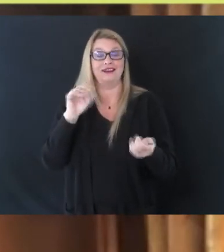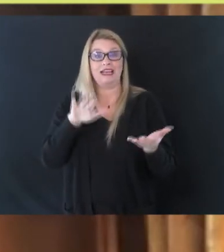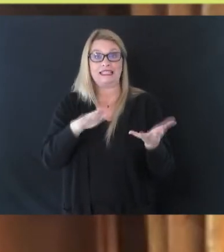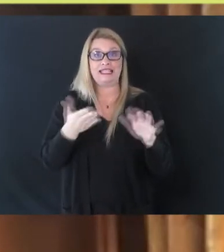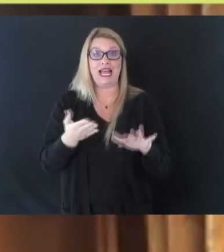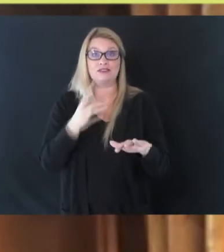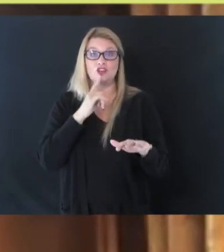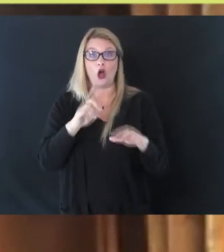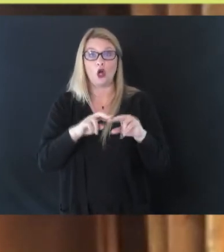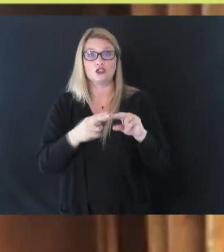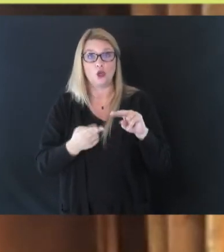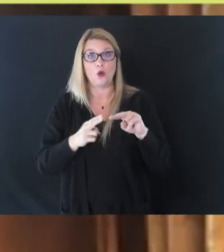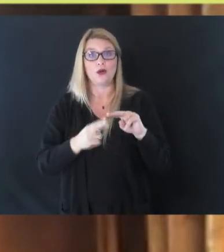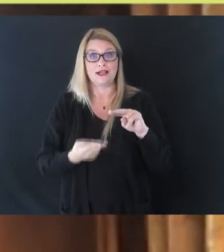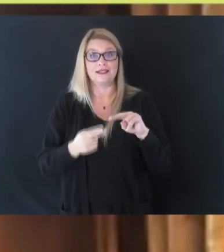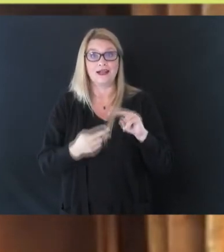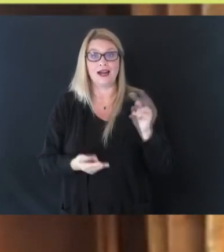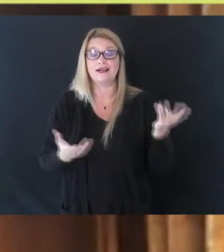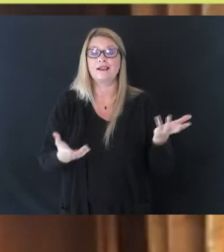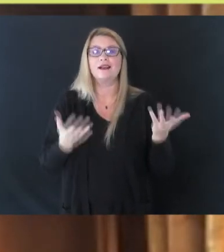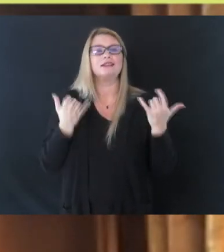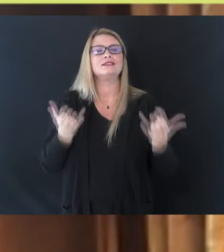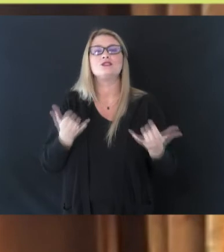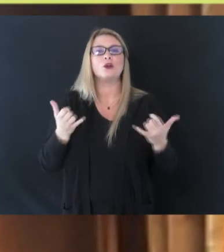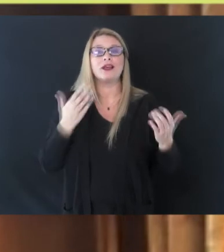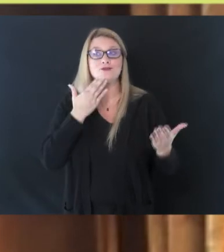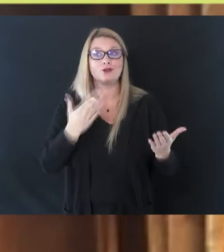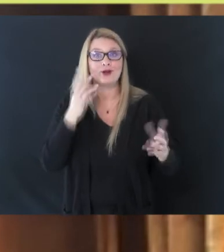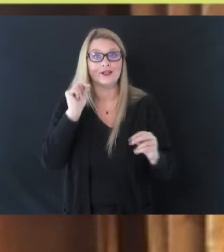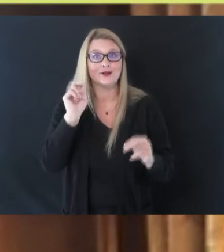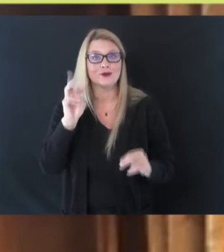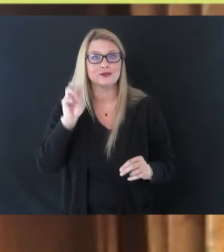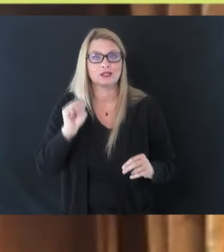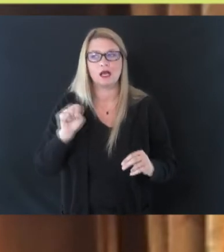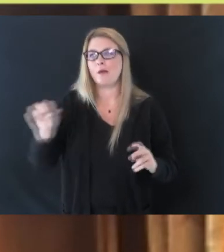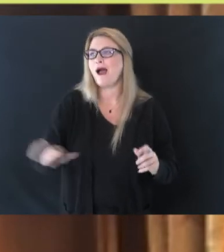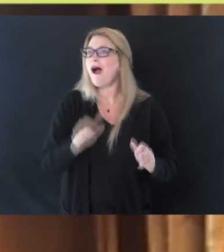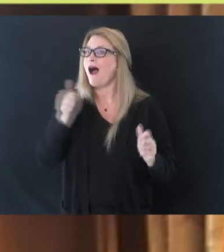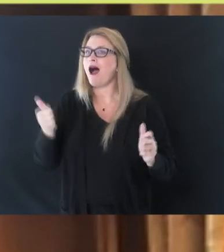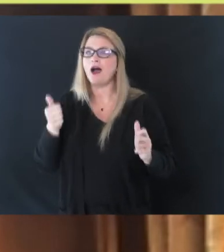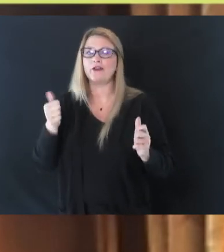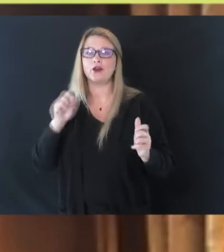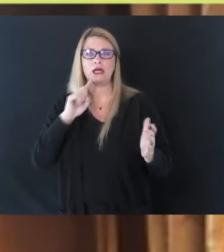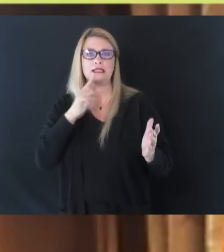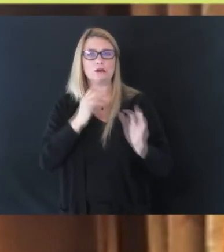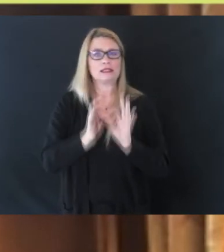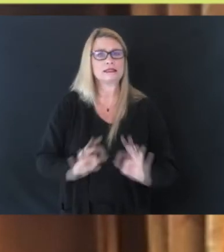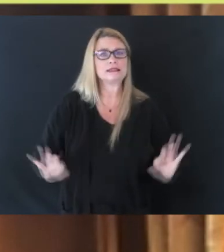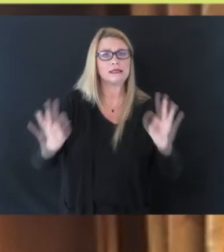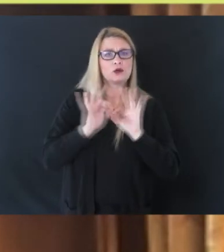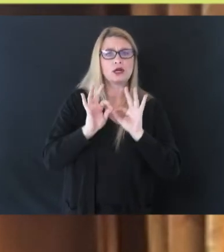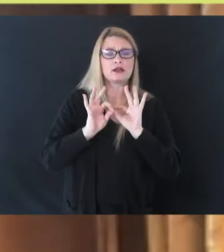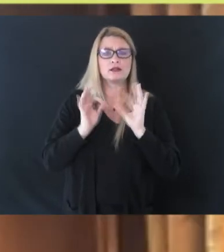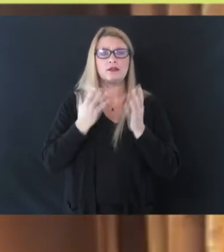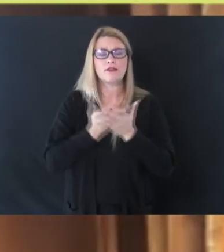very encouraging. And then we started to look at other critical sectors like community sectors,